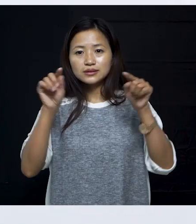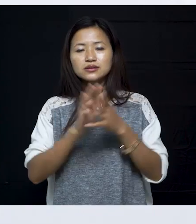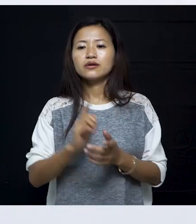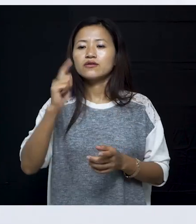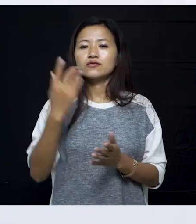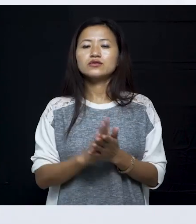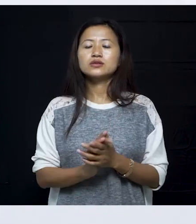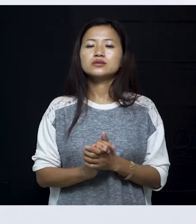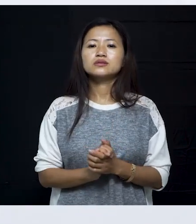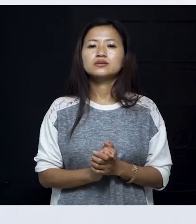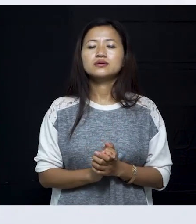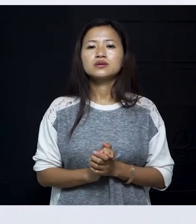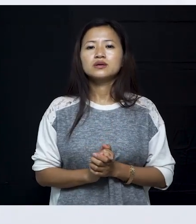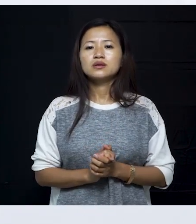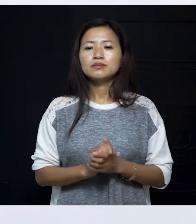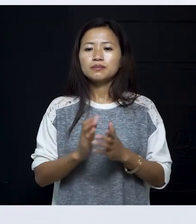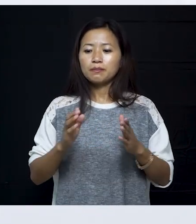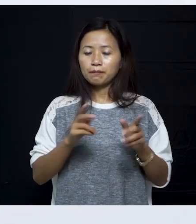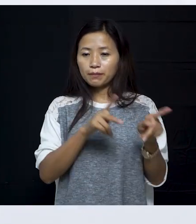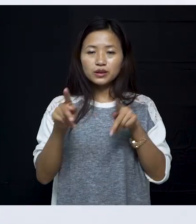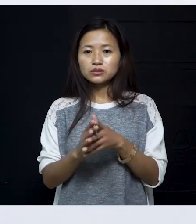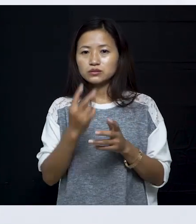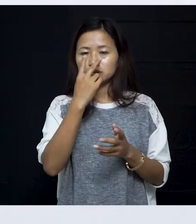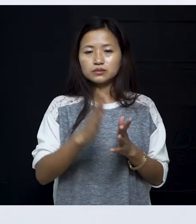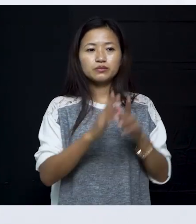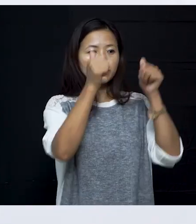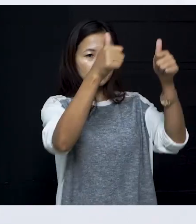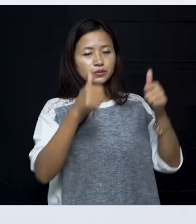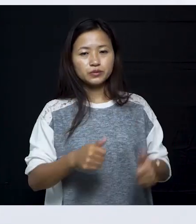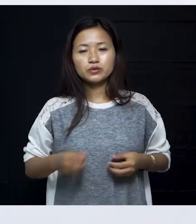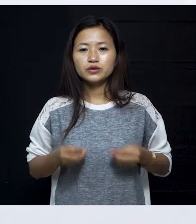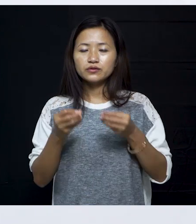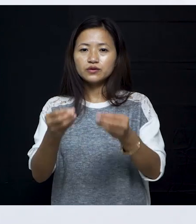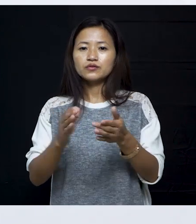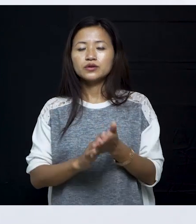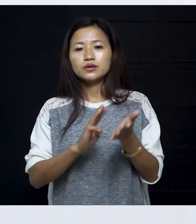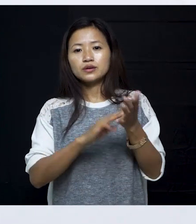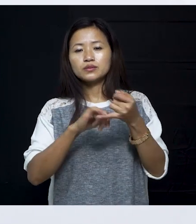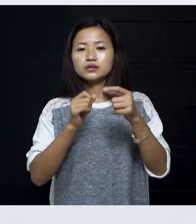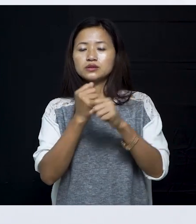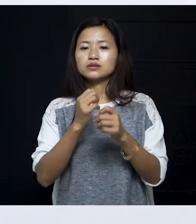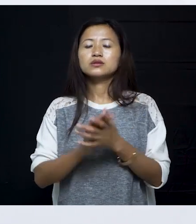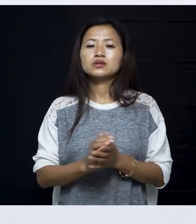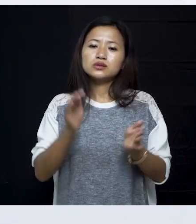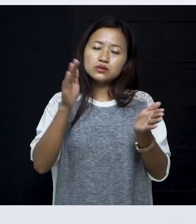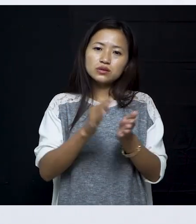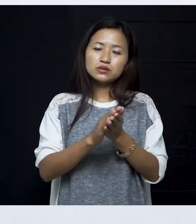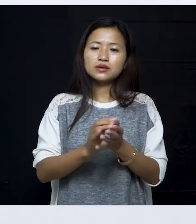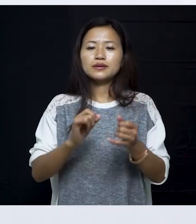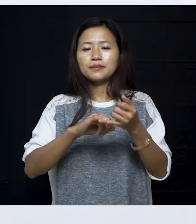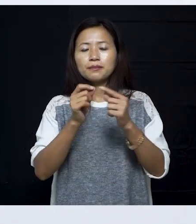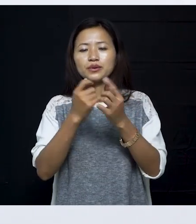first moment or at the first glance, when you look at the poster, you want to give out the message in a very short and